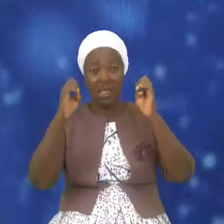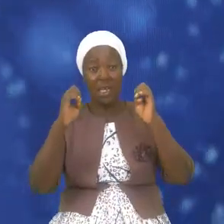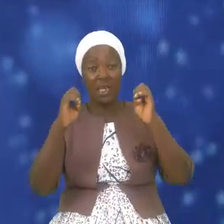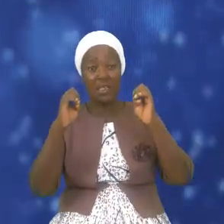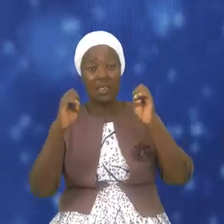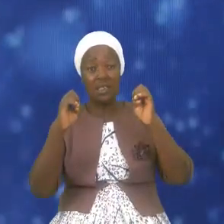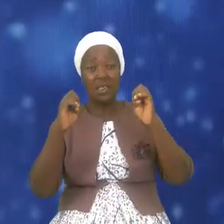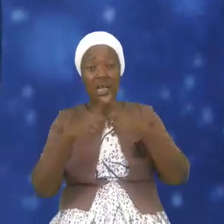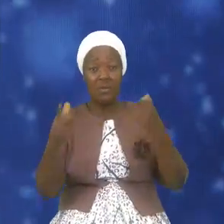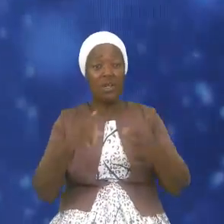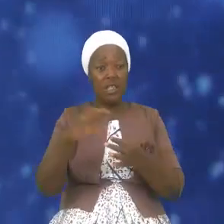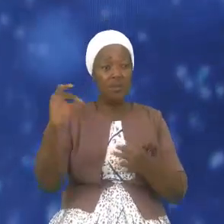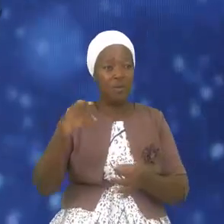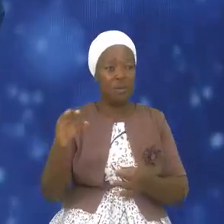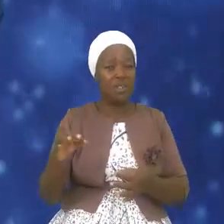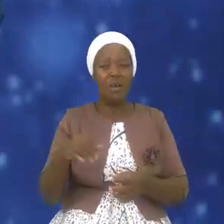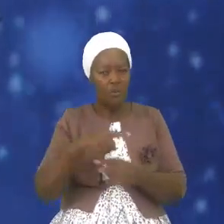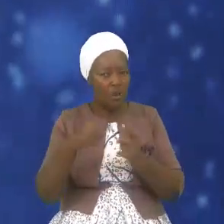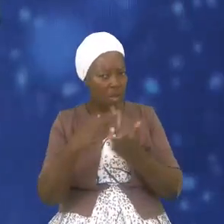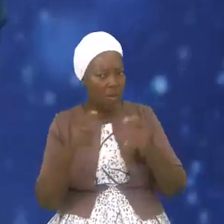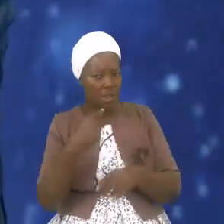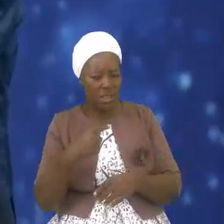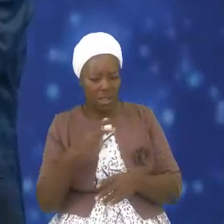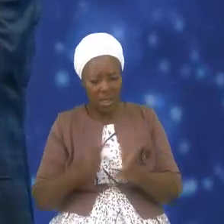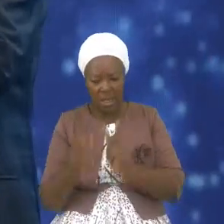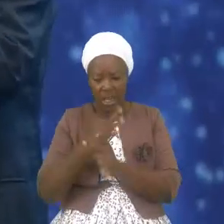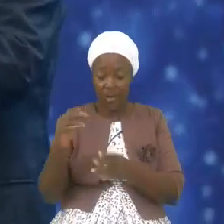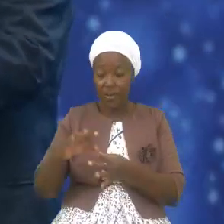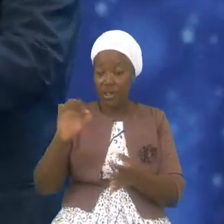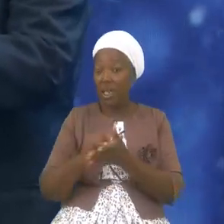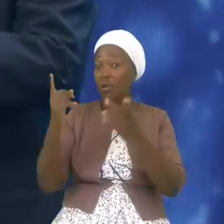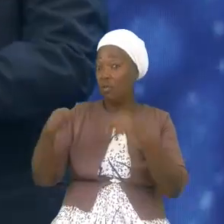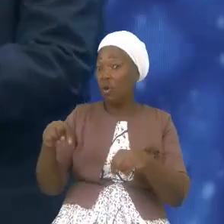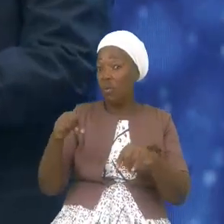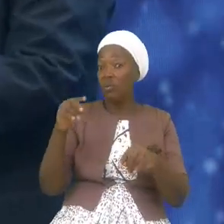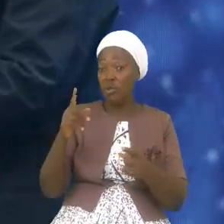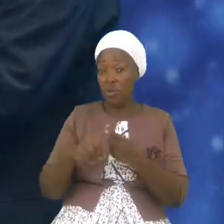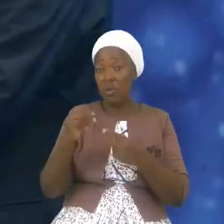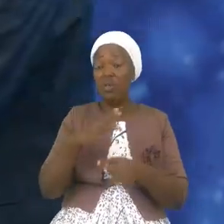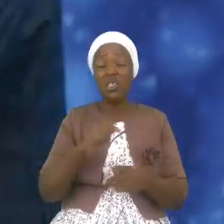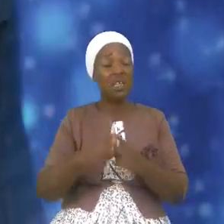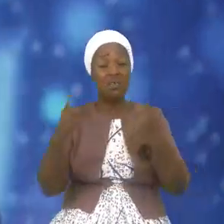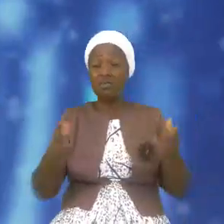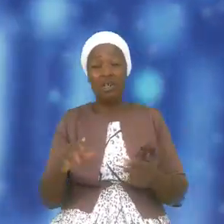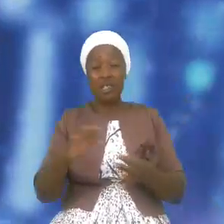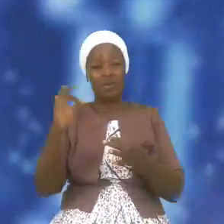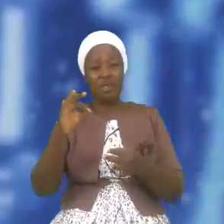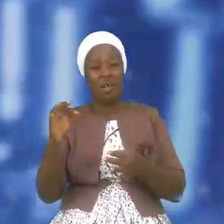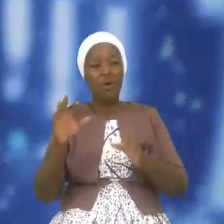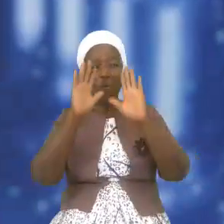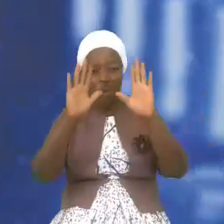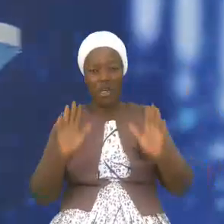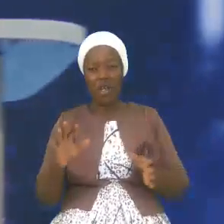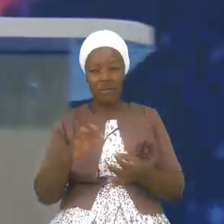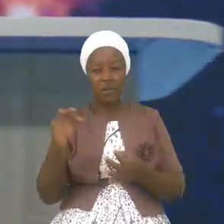that comes in his life, excellent spirit. When somebody is sanctified and is made holy and he gives